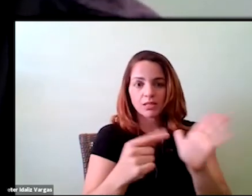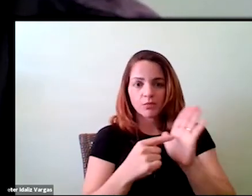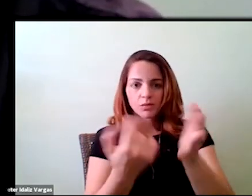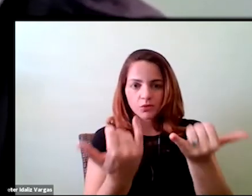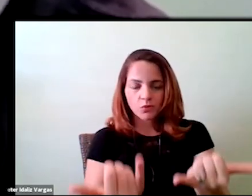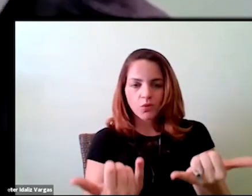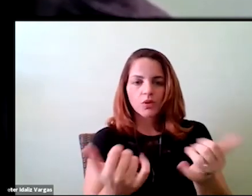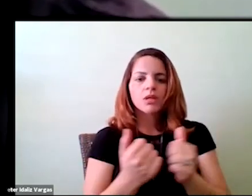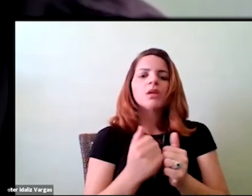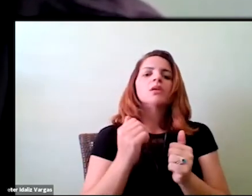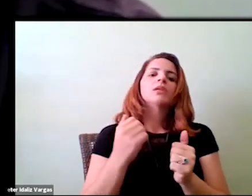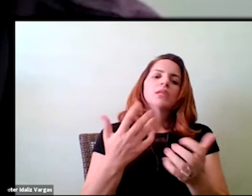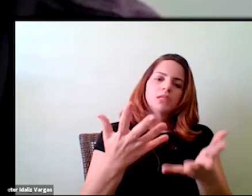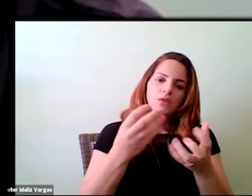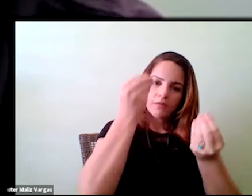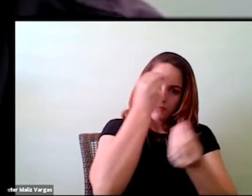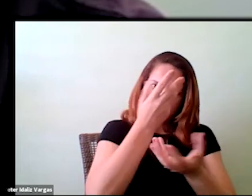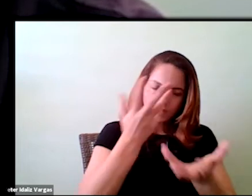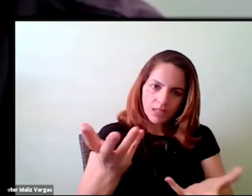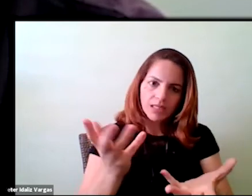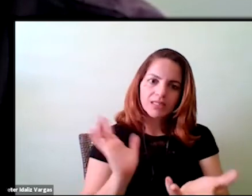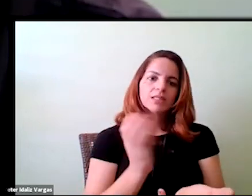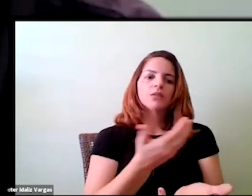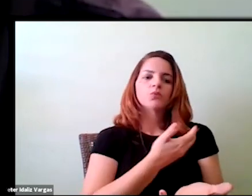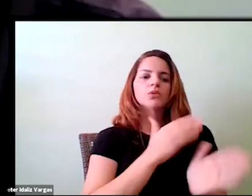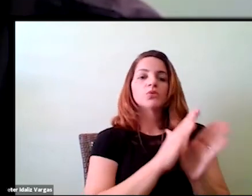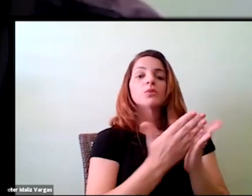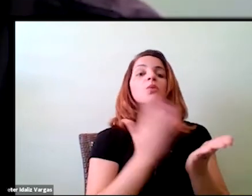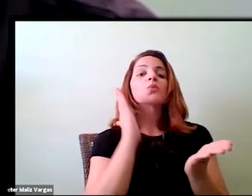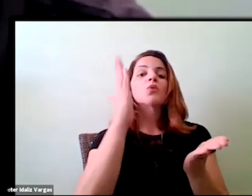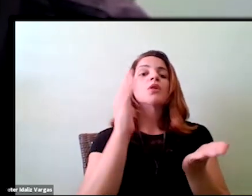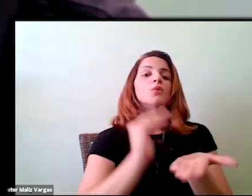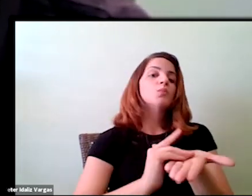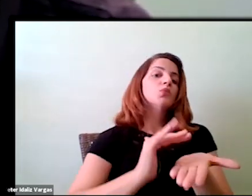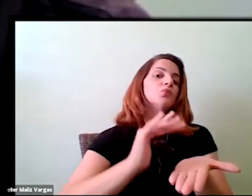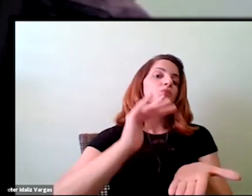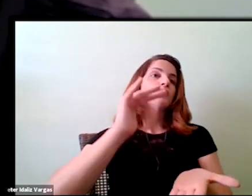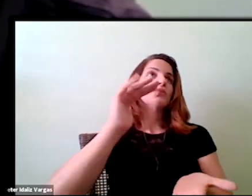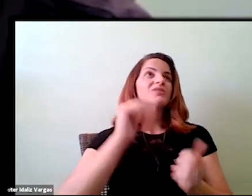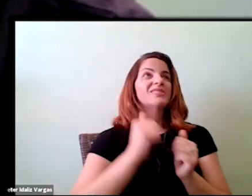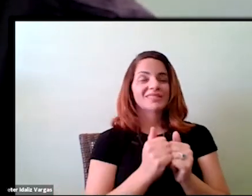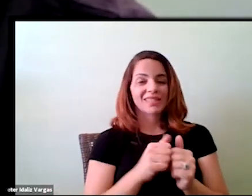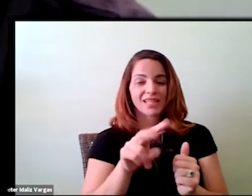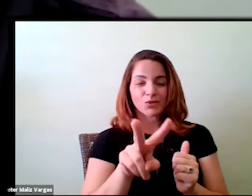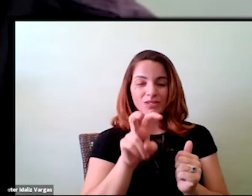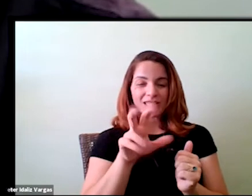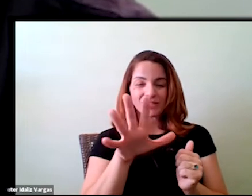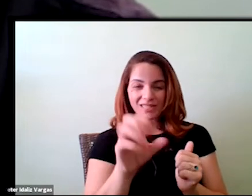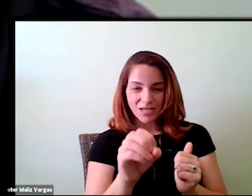by 200 to 350 books a year, depending on the year and depending on what is